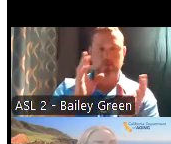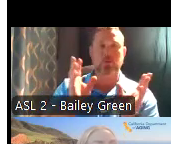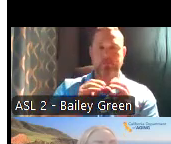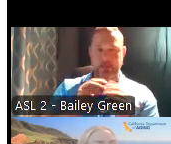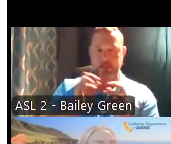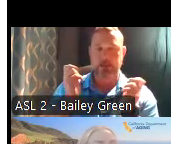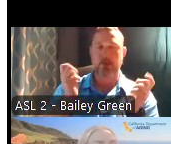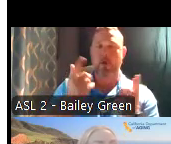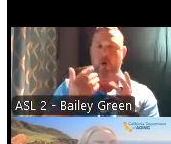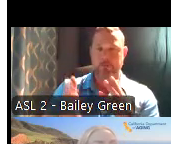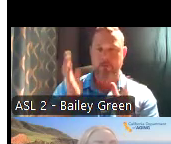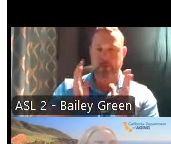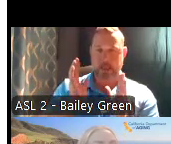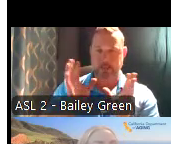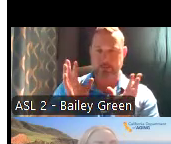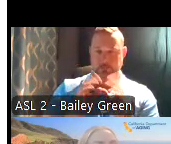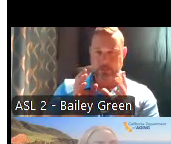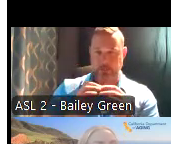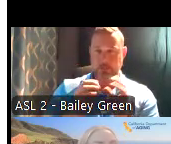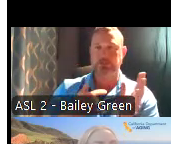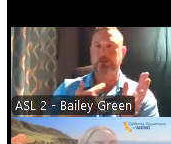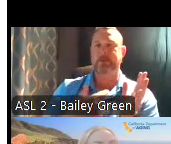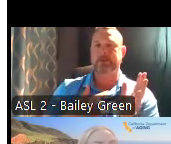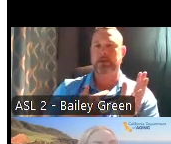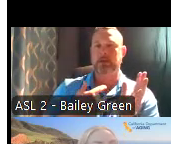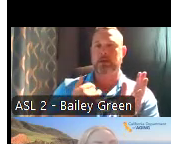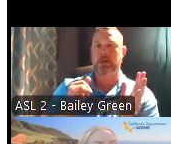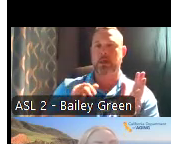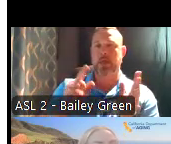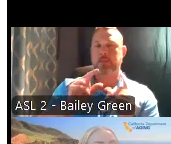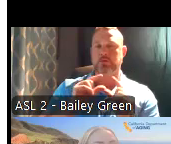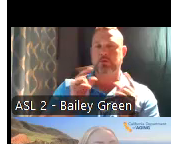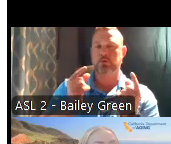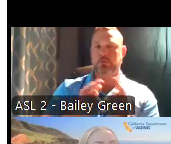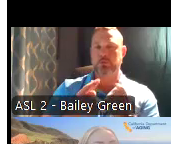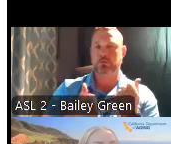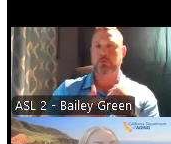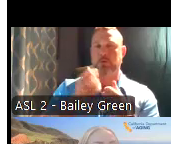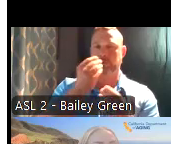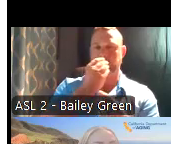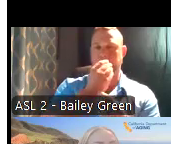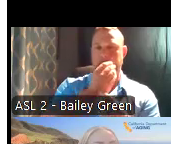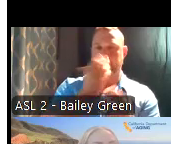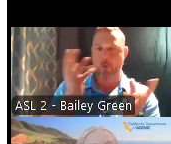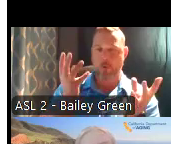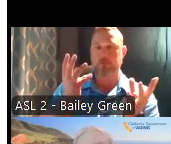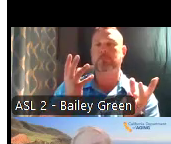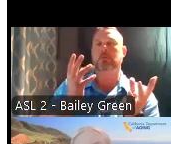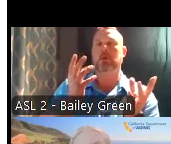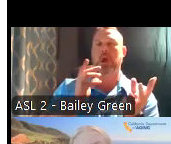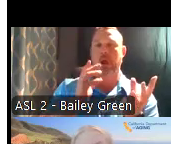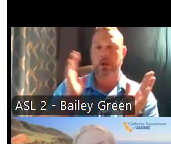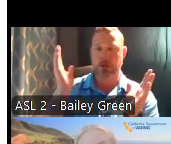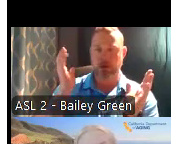all of the past meetings. I feel like this group is the most informed and incredible group